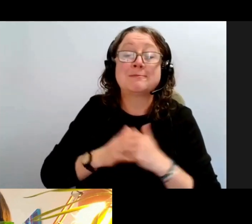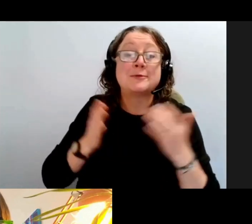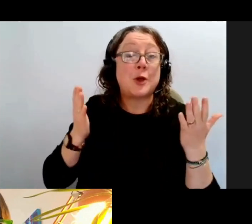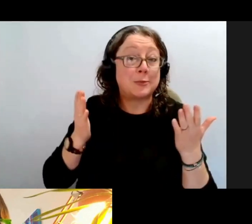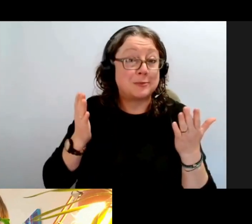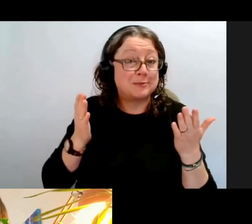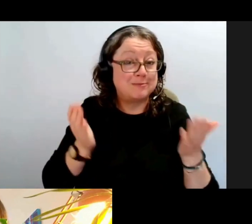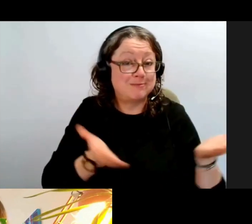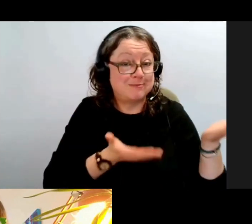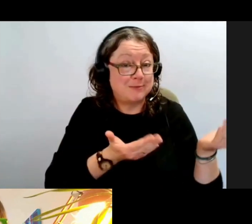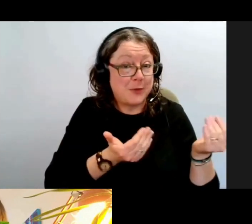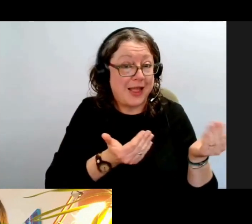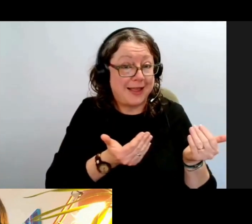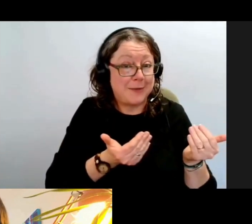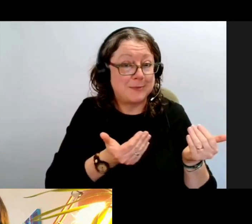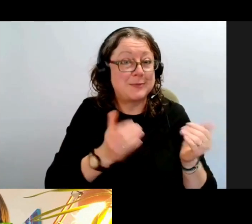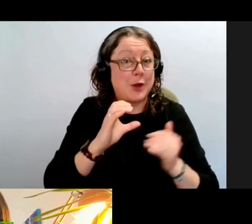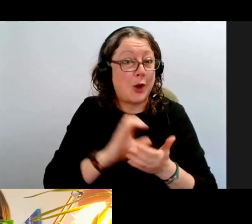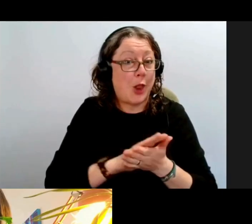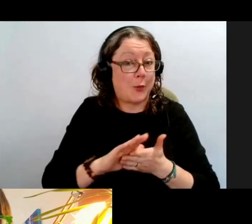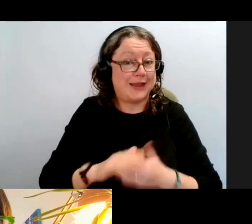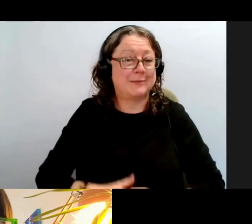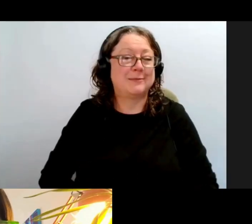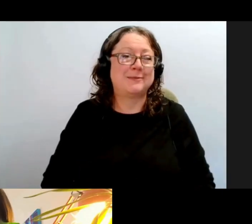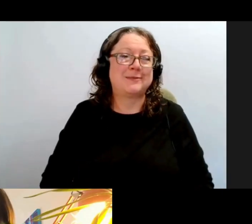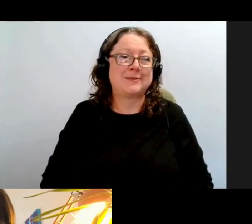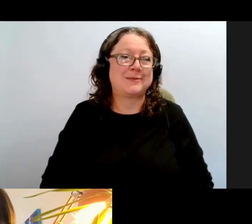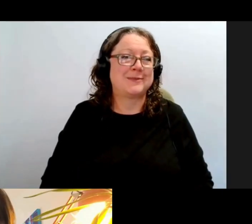I'll welcome Chloe.